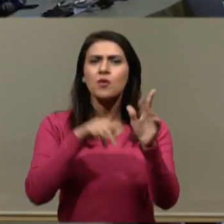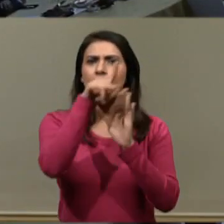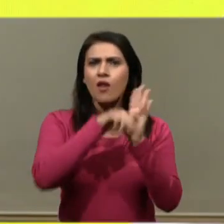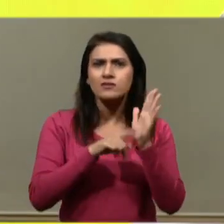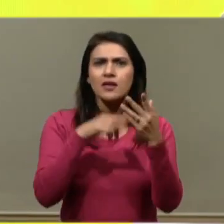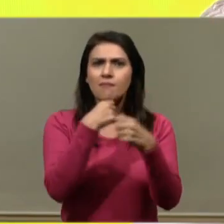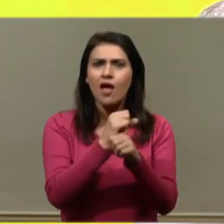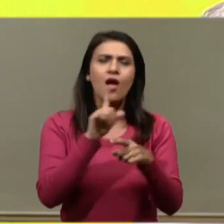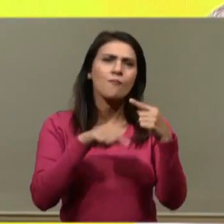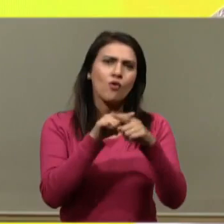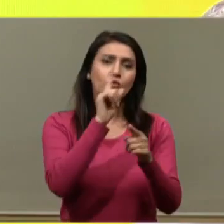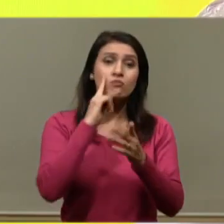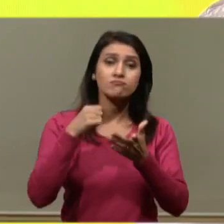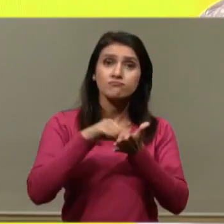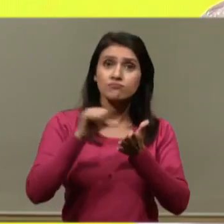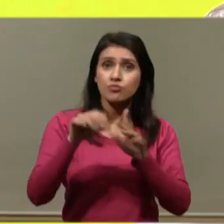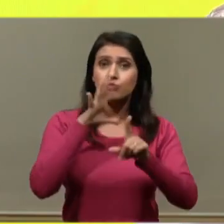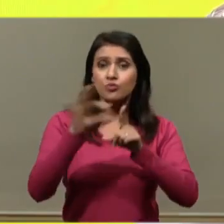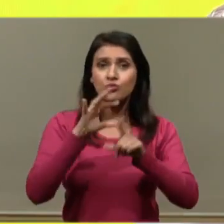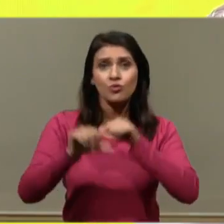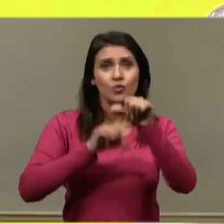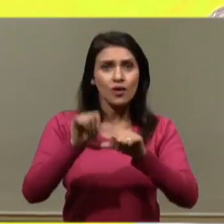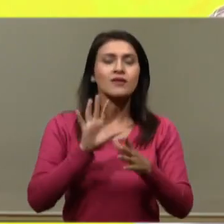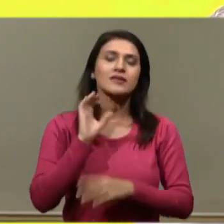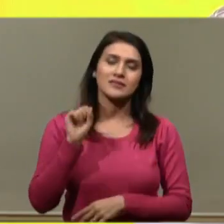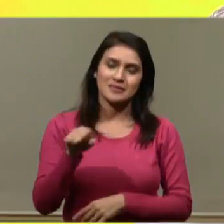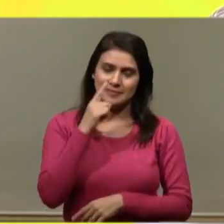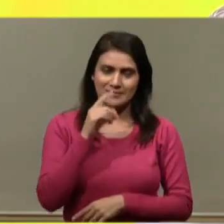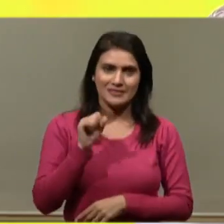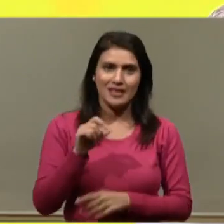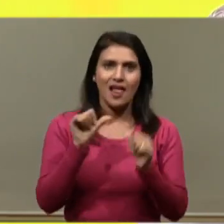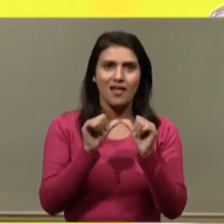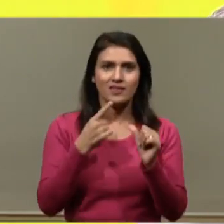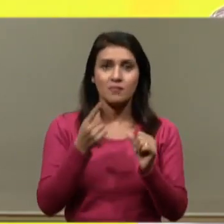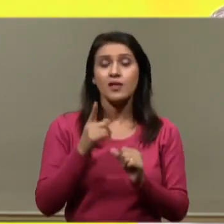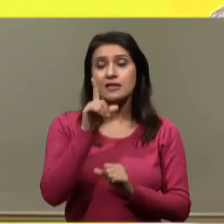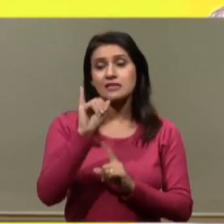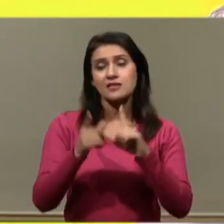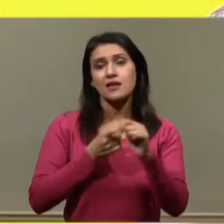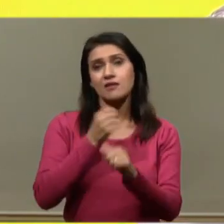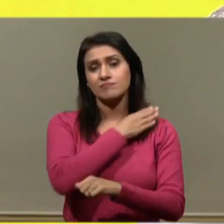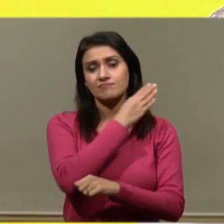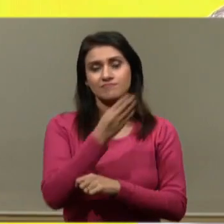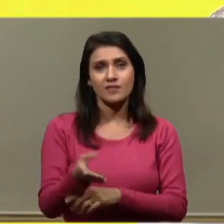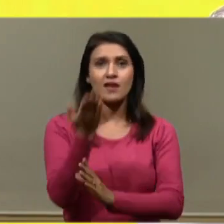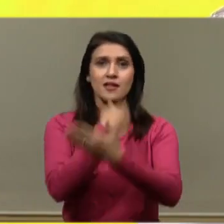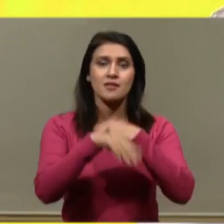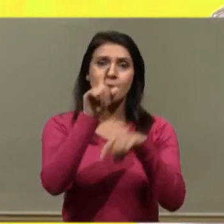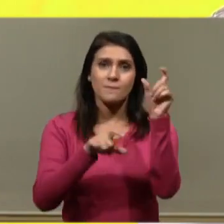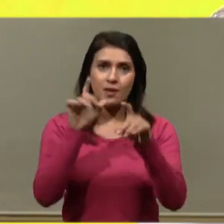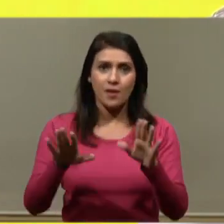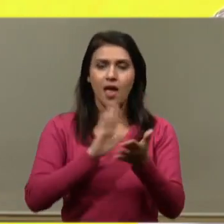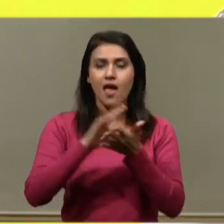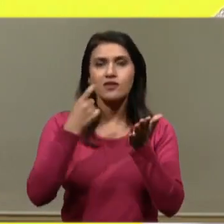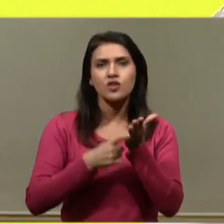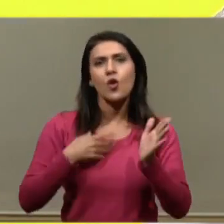thought behind it? Thanks so much. So at Lemon Tree Hotels we have been hiring people with disability for the last 16 years and it's part of our HR